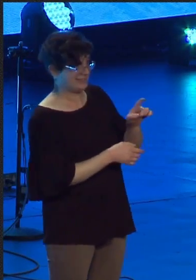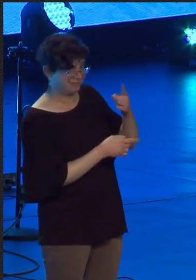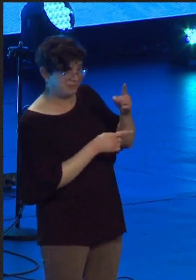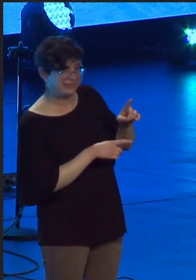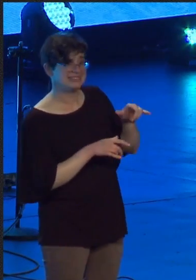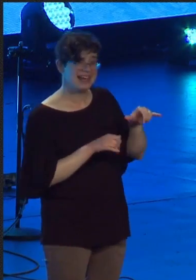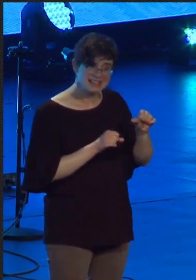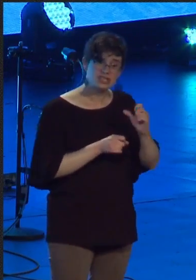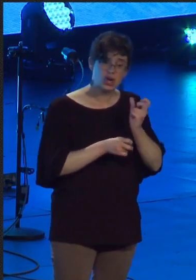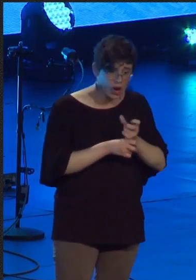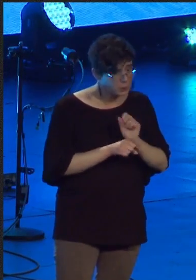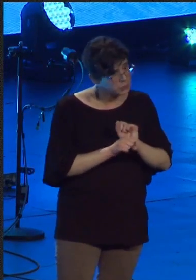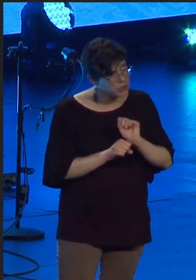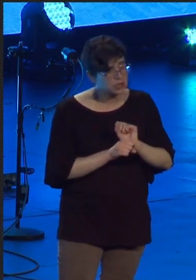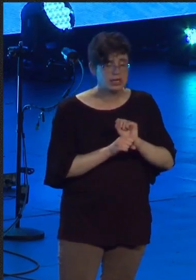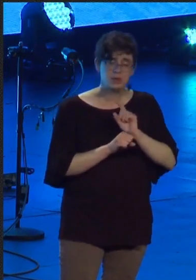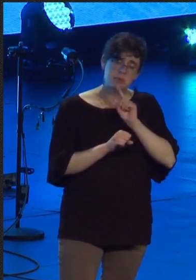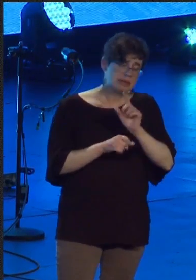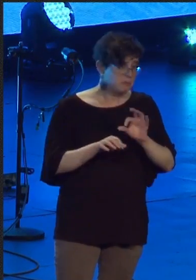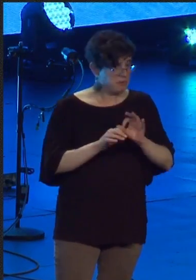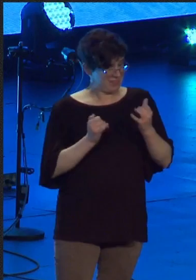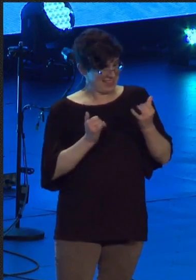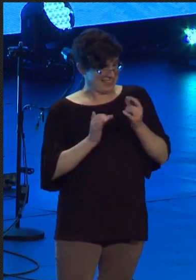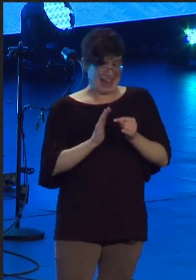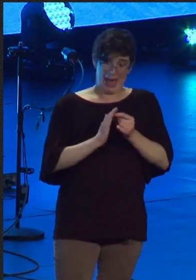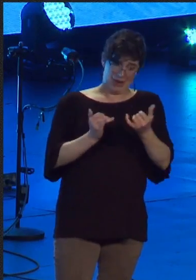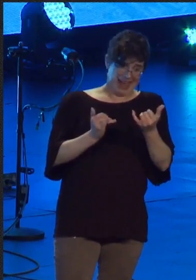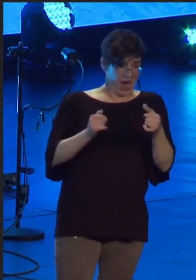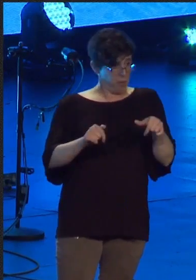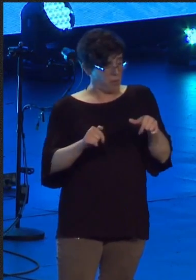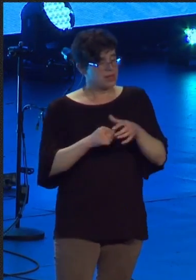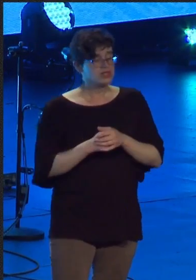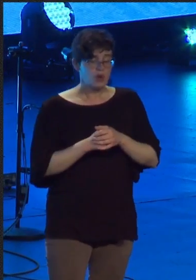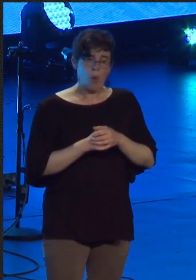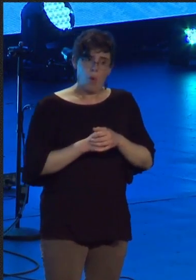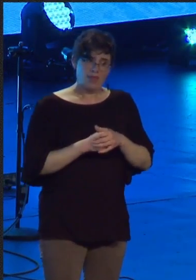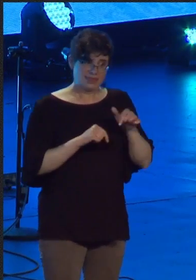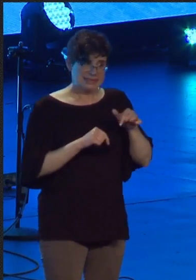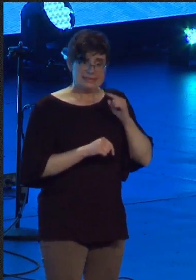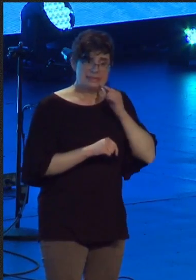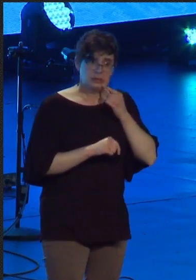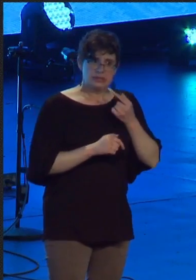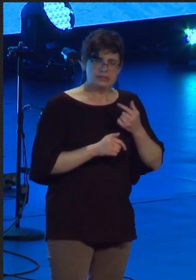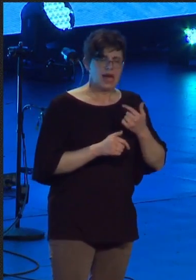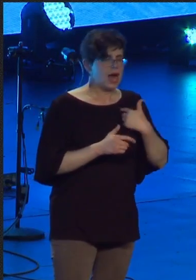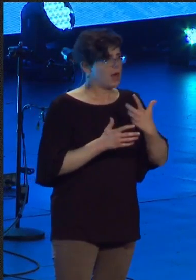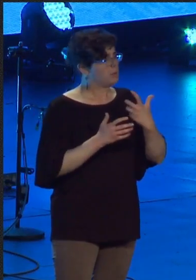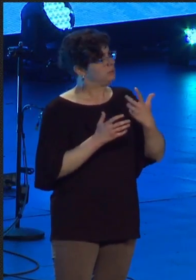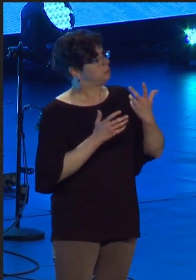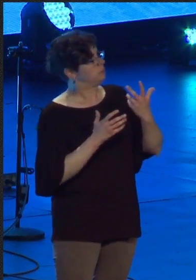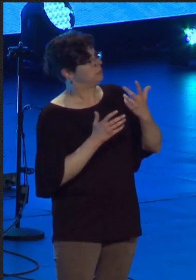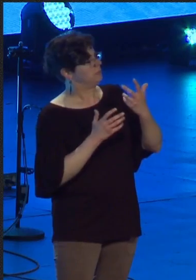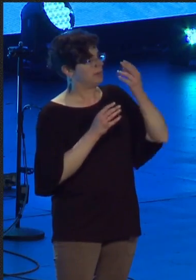It's important. It's critical for such a time as this. I take that seriously. So don't question. I take this seriously. This desire to say, what has God got for